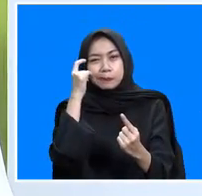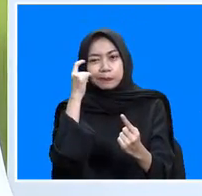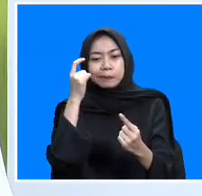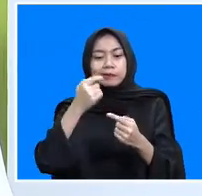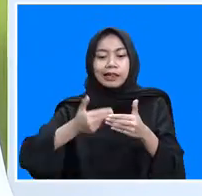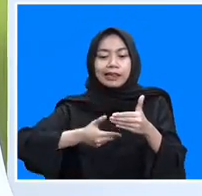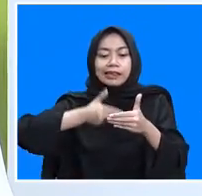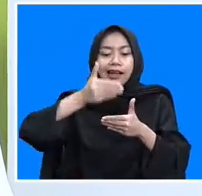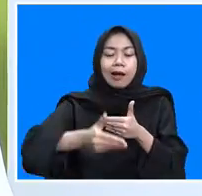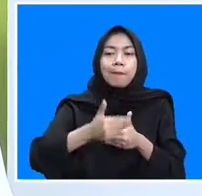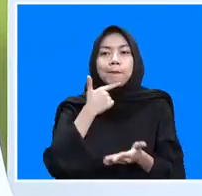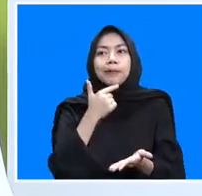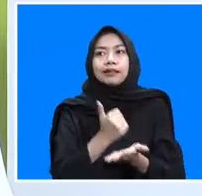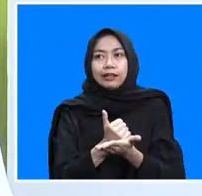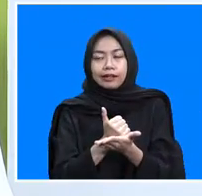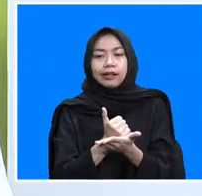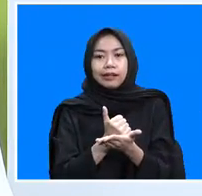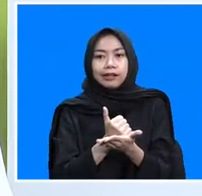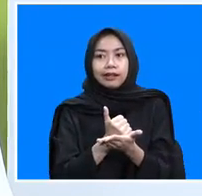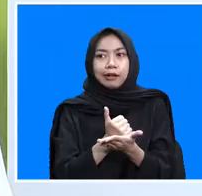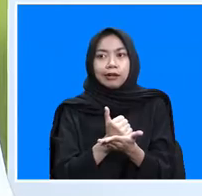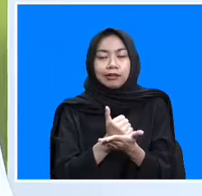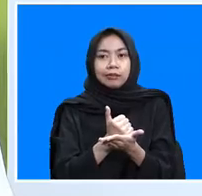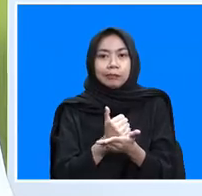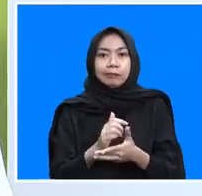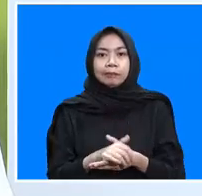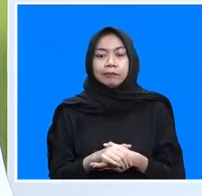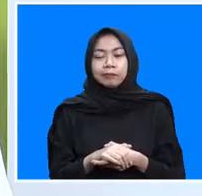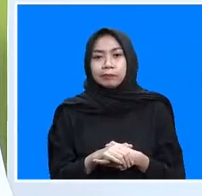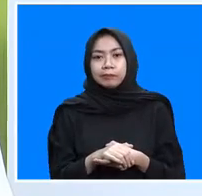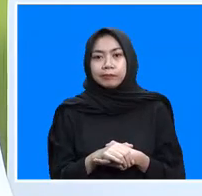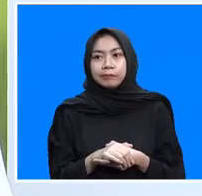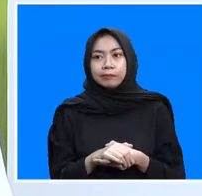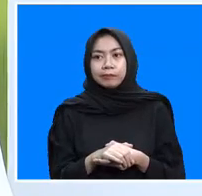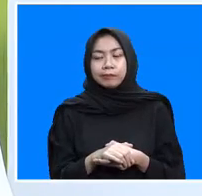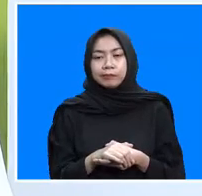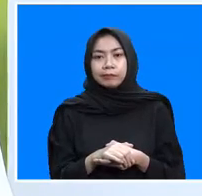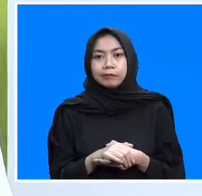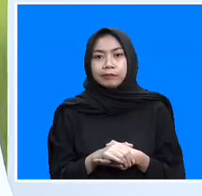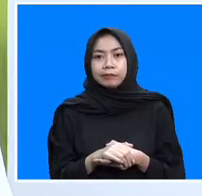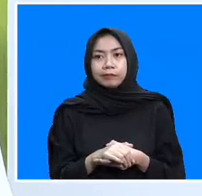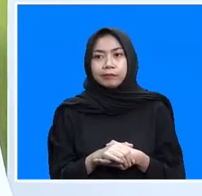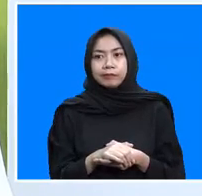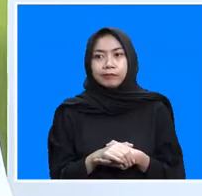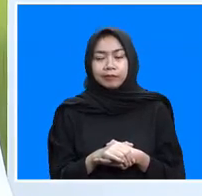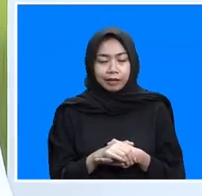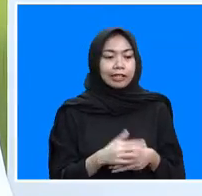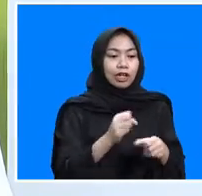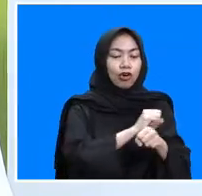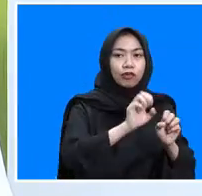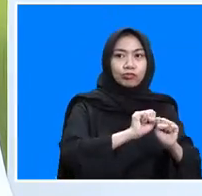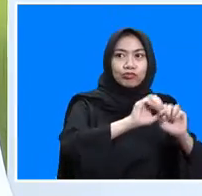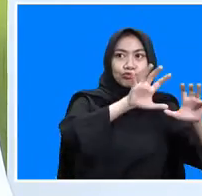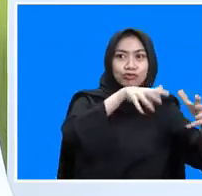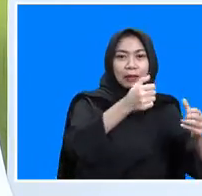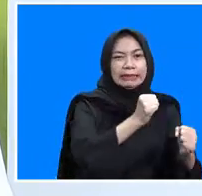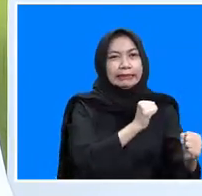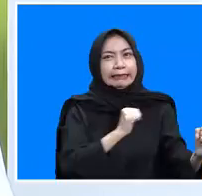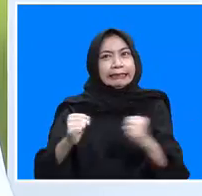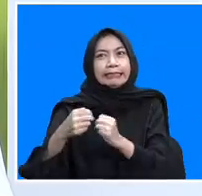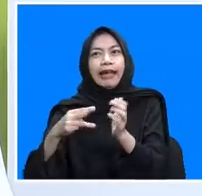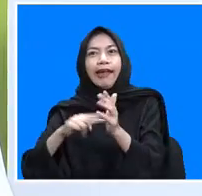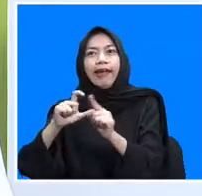step as part of our transition and as we progress out of the pandemic. I know we're not out of it,